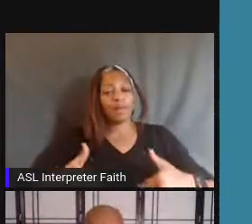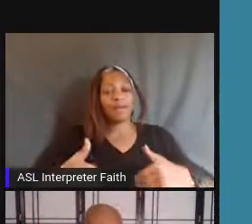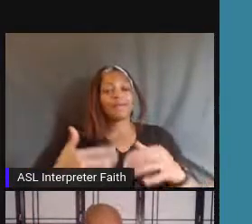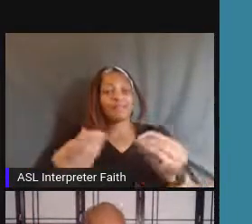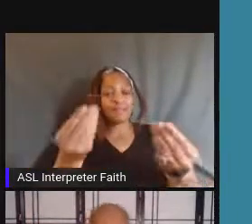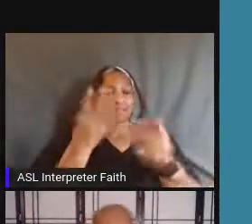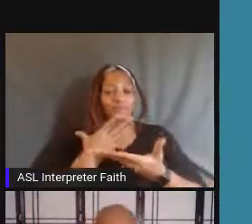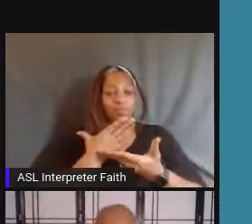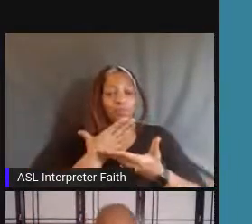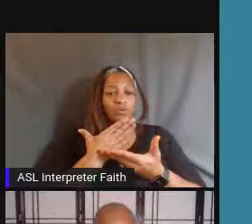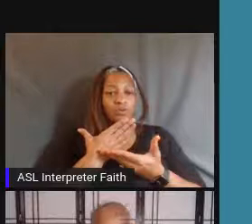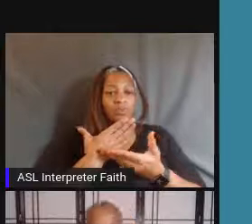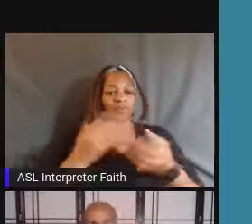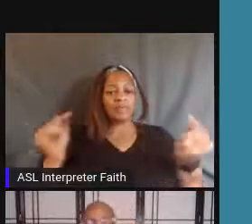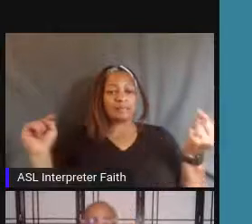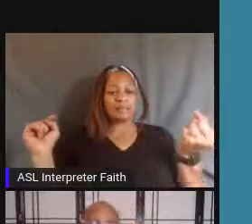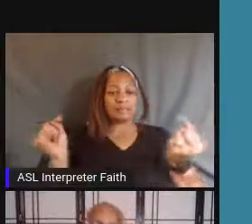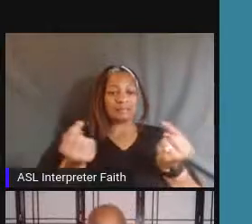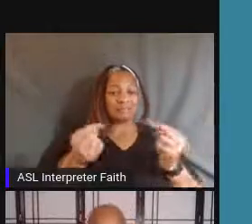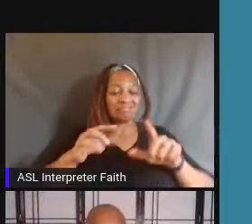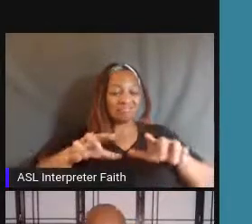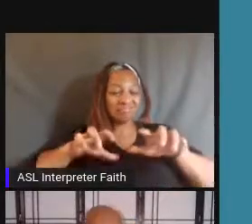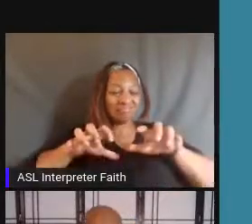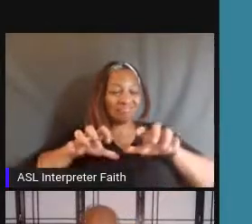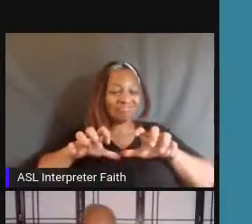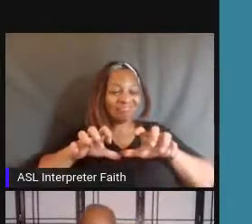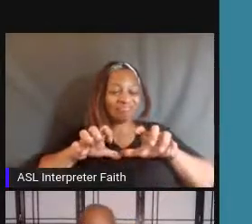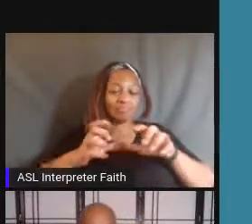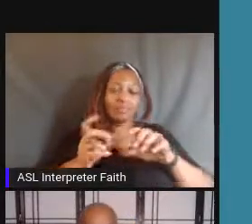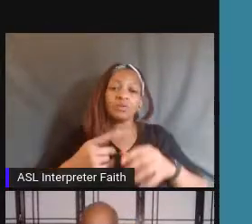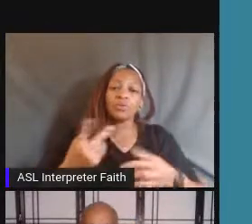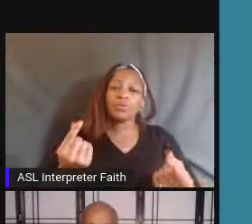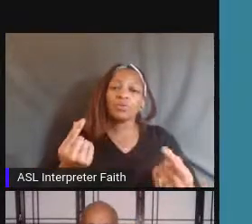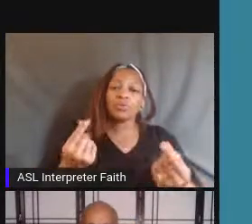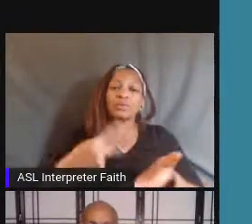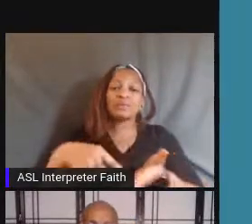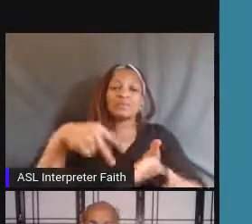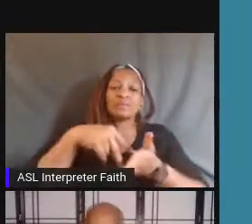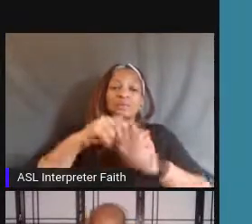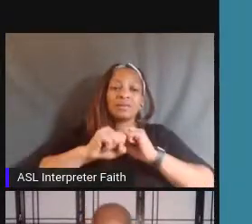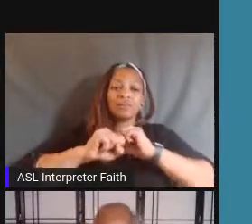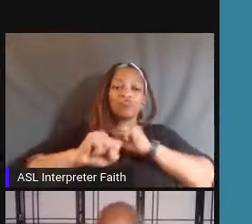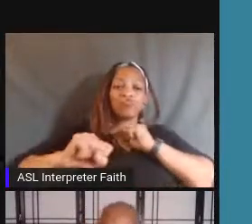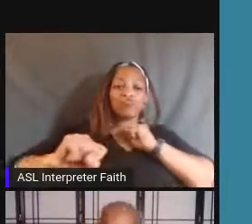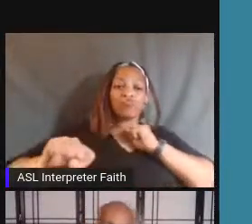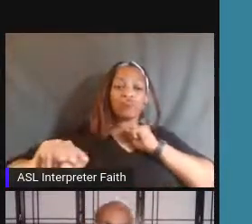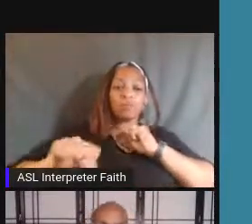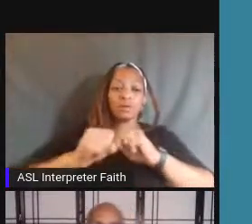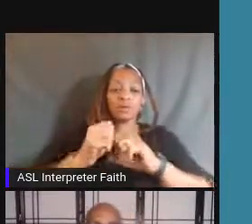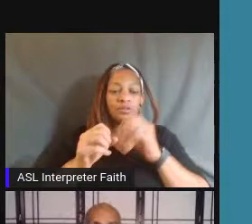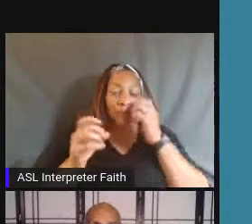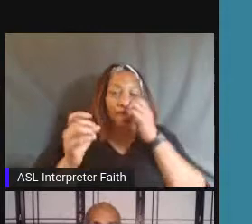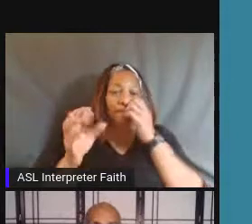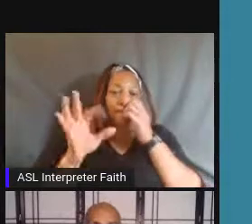there's tension in my back, time to stretch. My foot feels cramped, time to